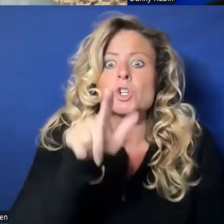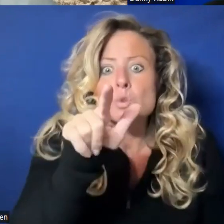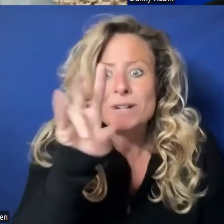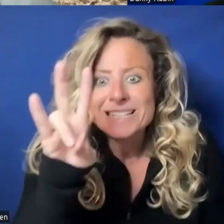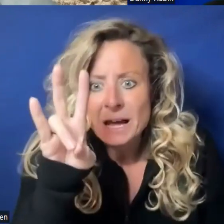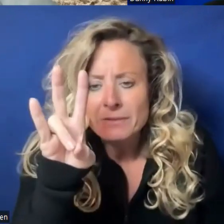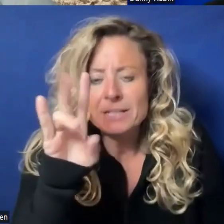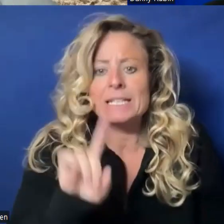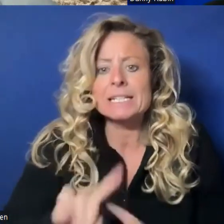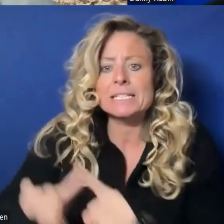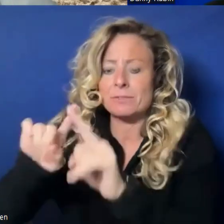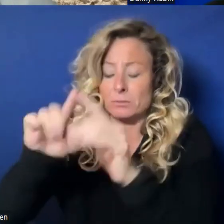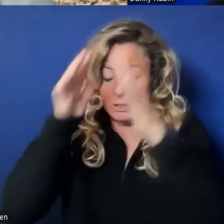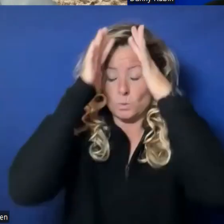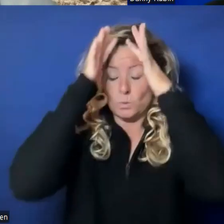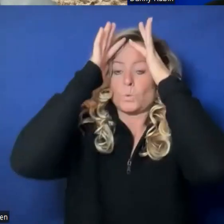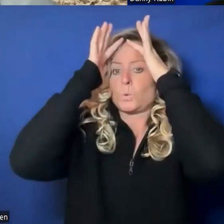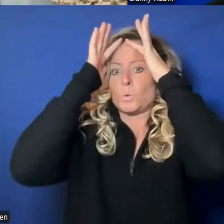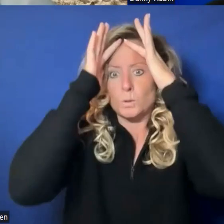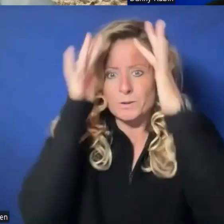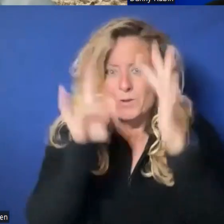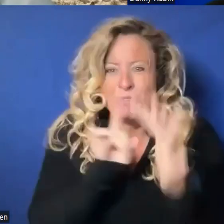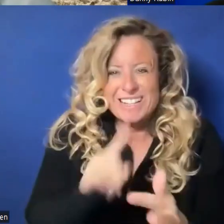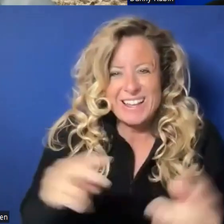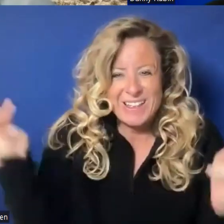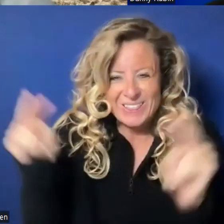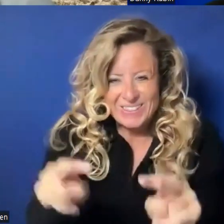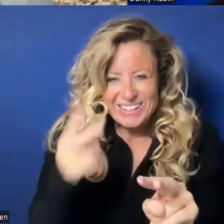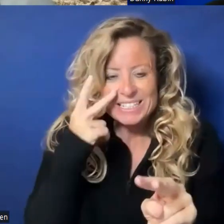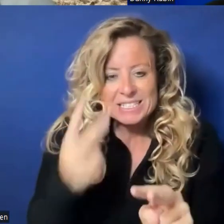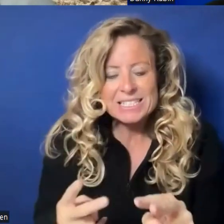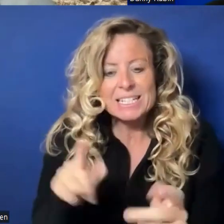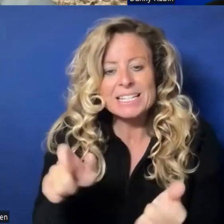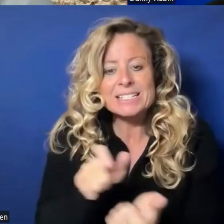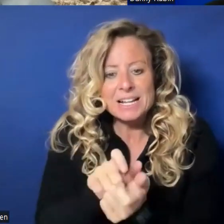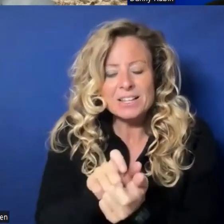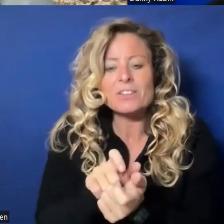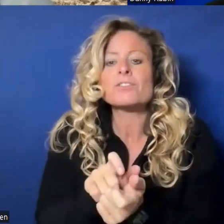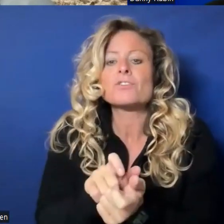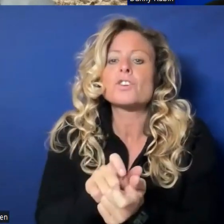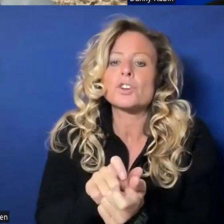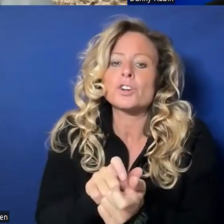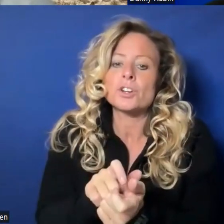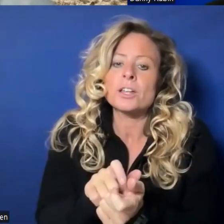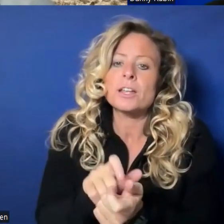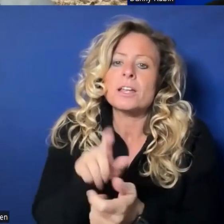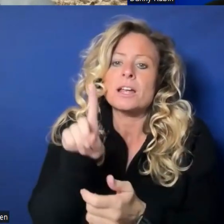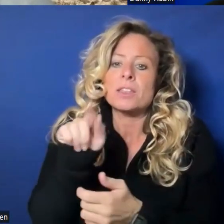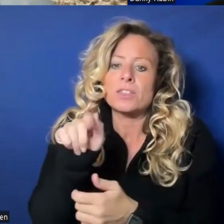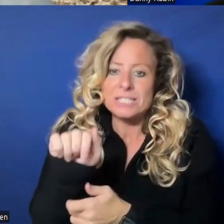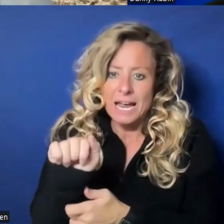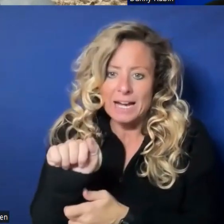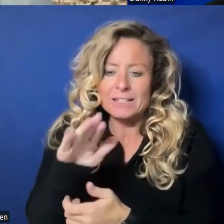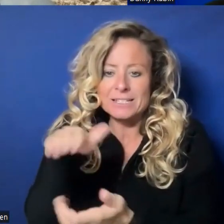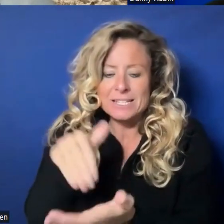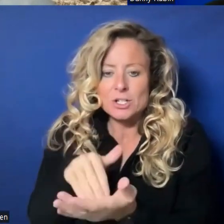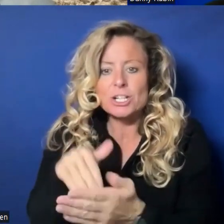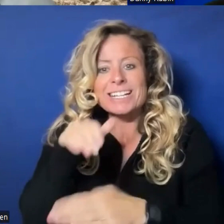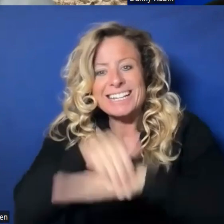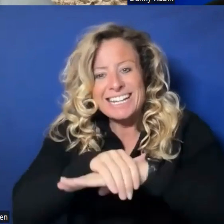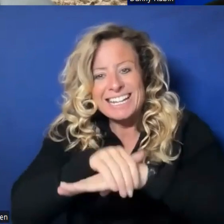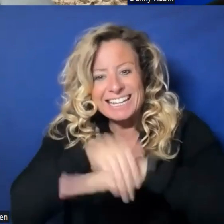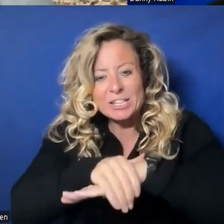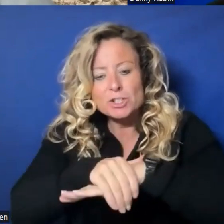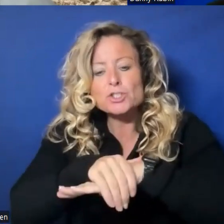nice number. But if you really check it the average sentence in English has